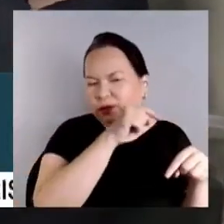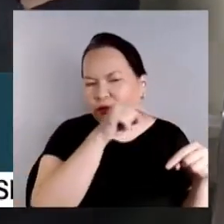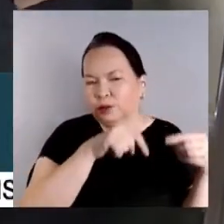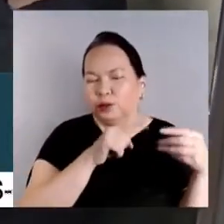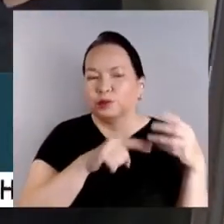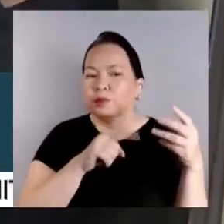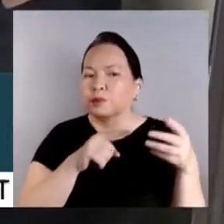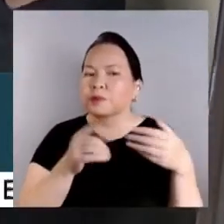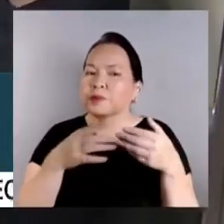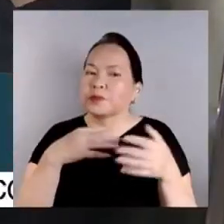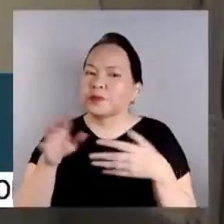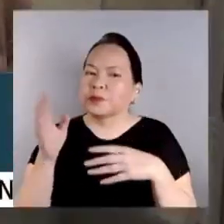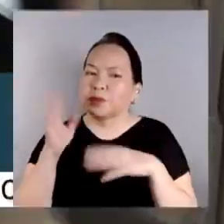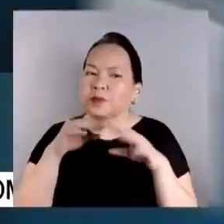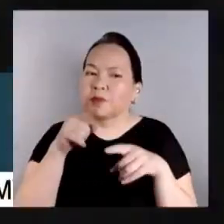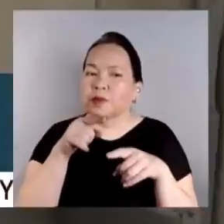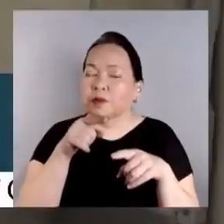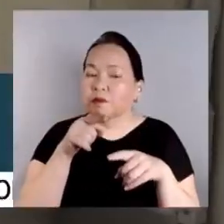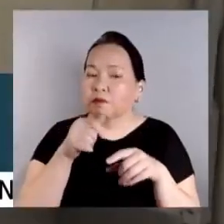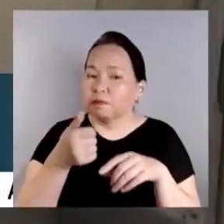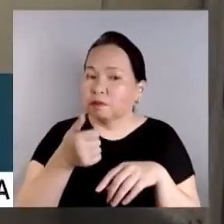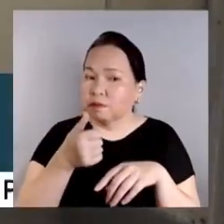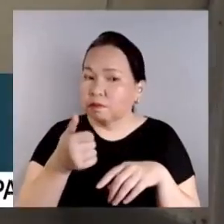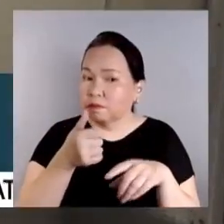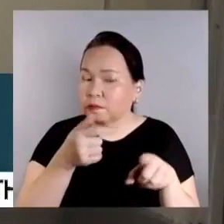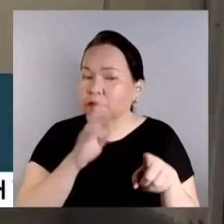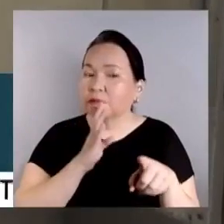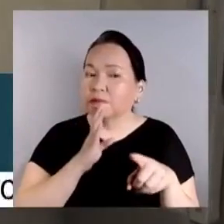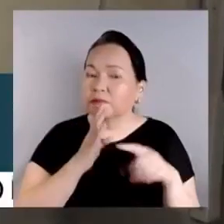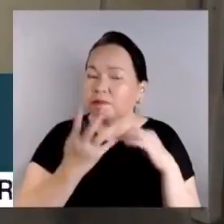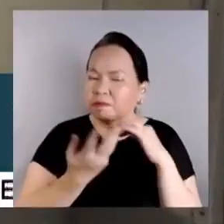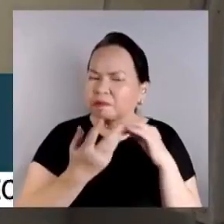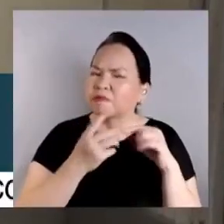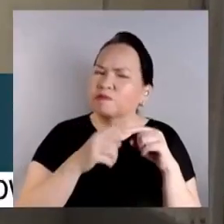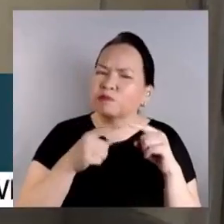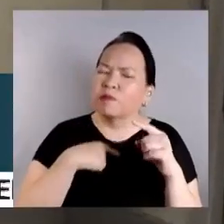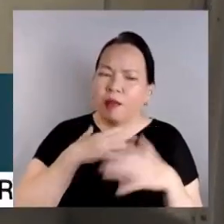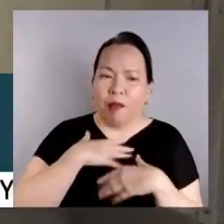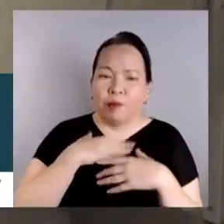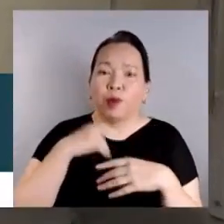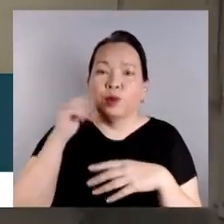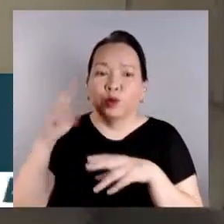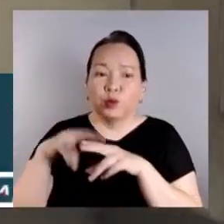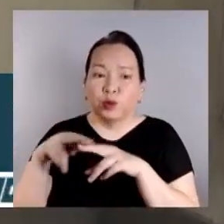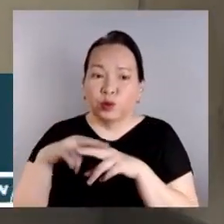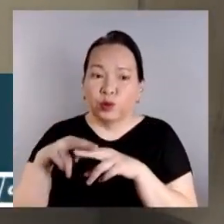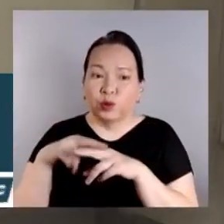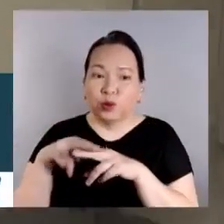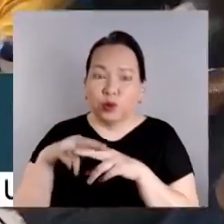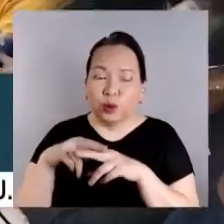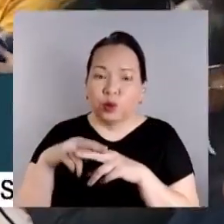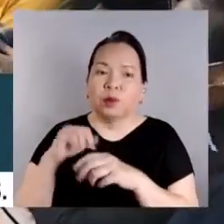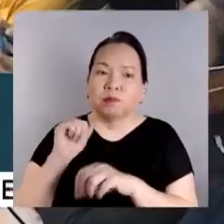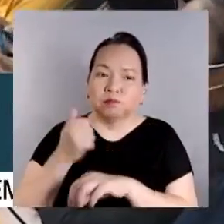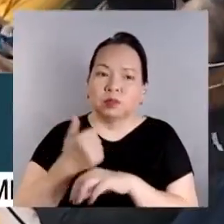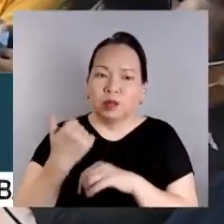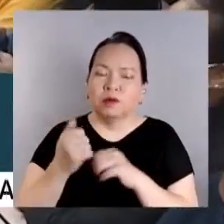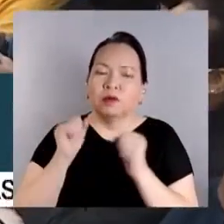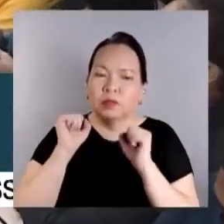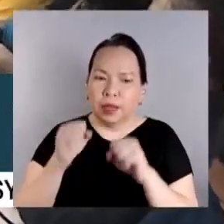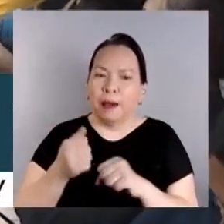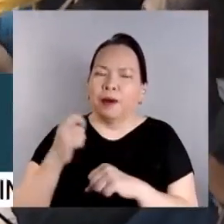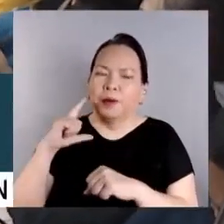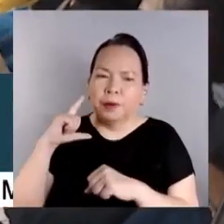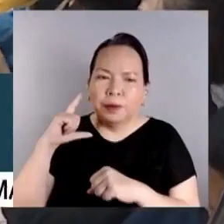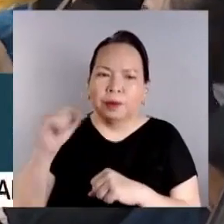to, she said that she's glad that a new train system will be built so that she can get to where she needs to go faster and in a more